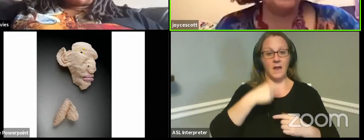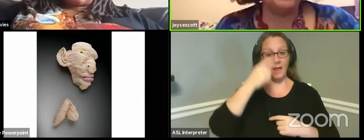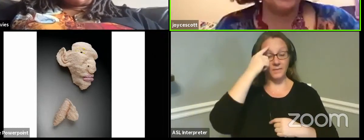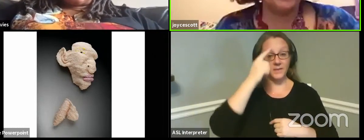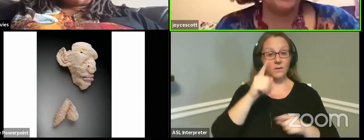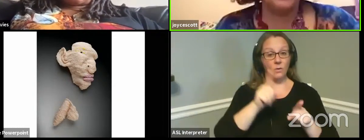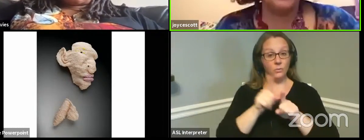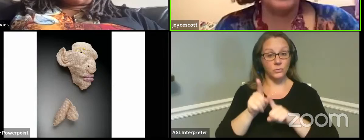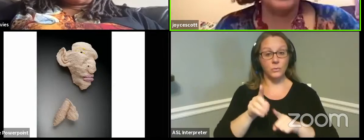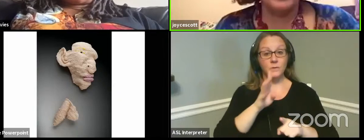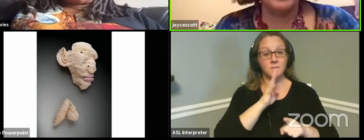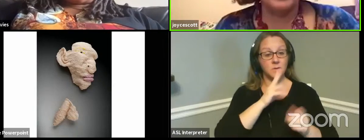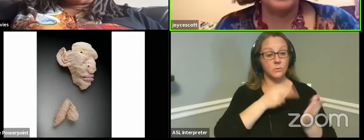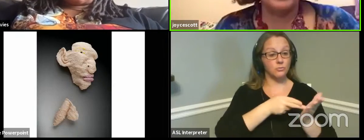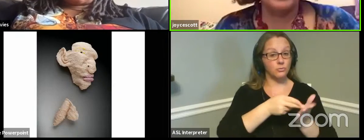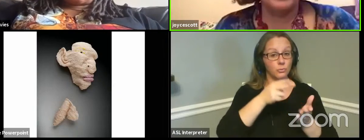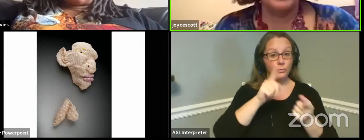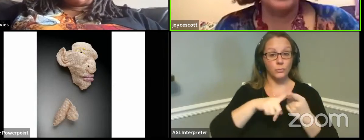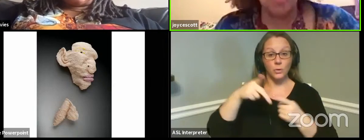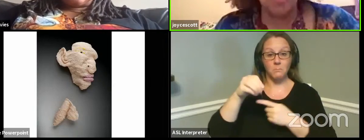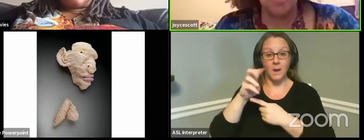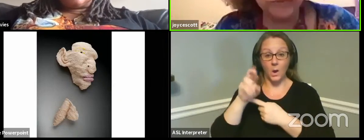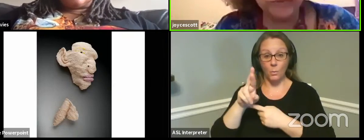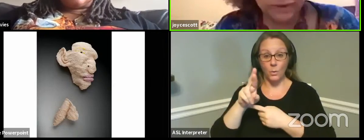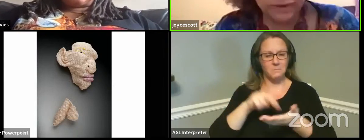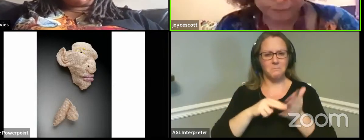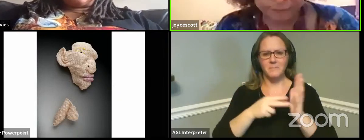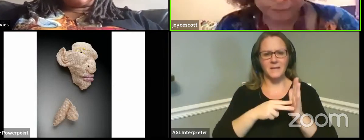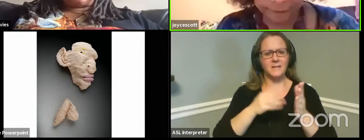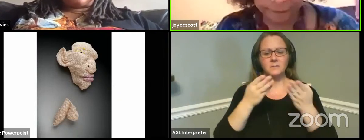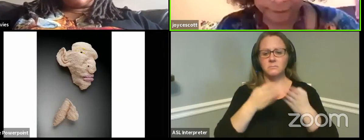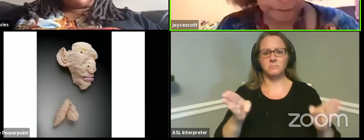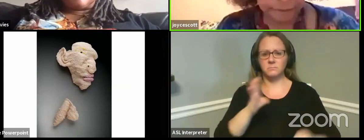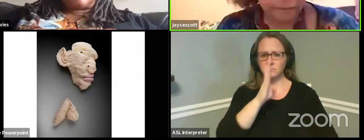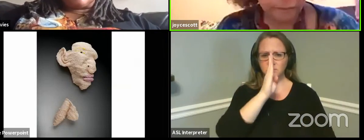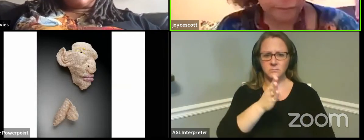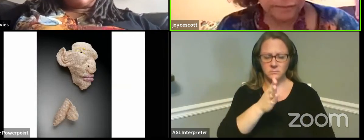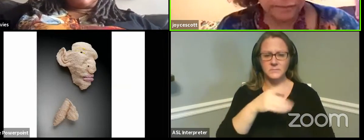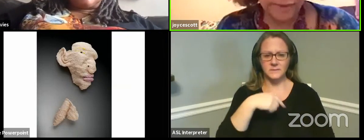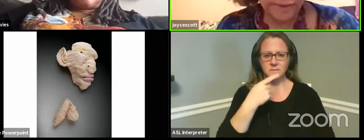speaking truth, all truth.